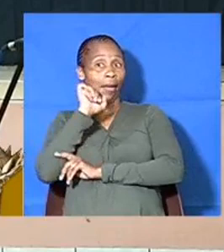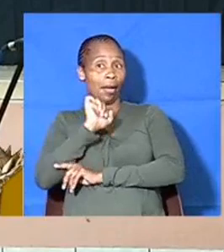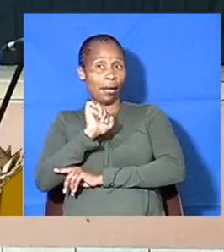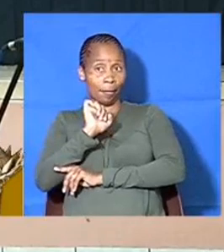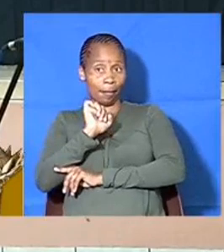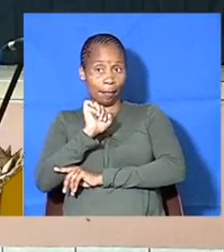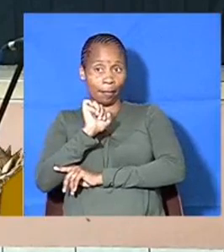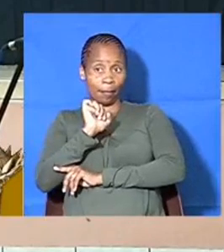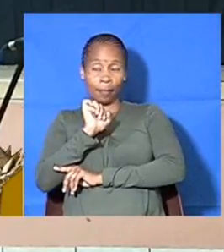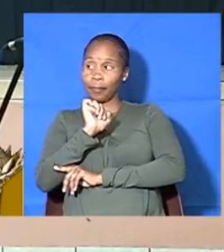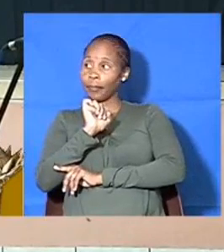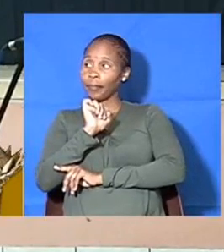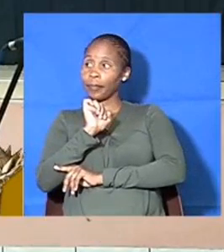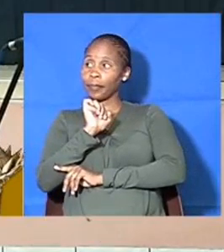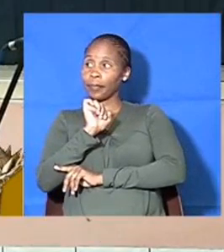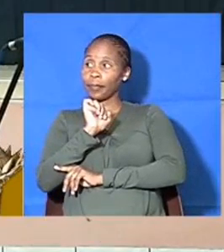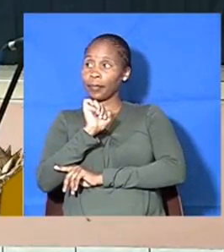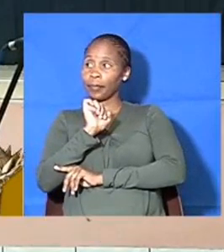Our